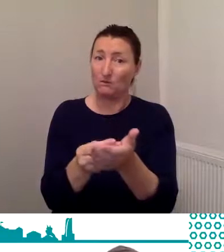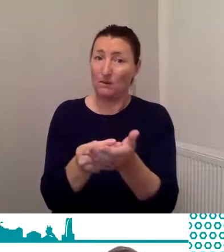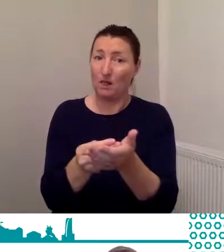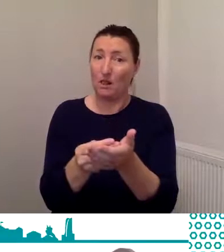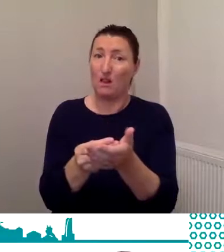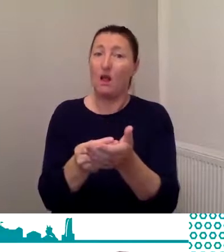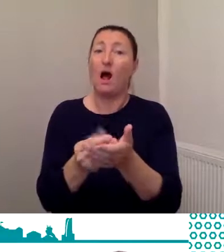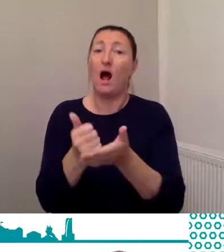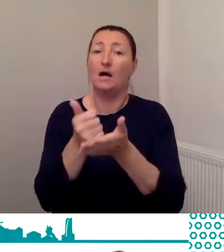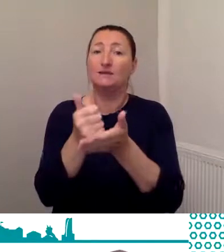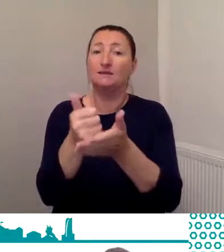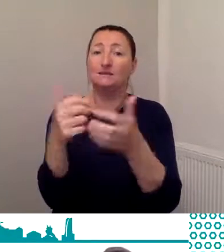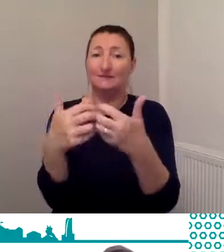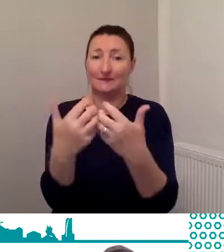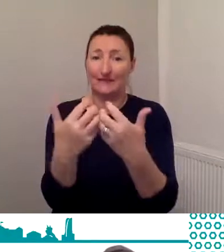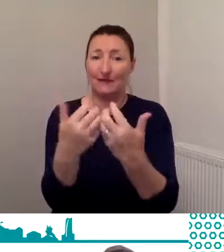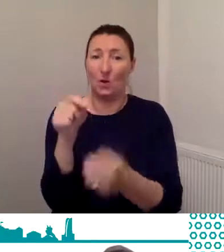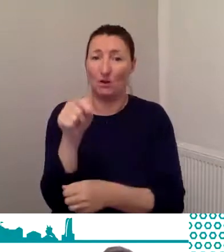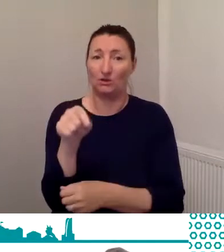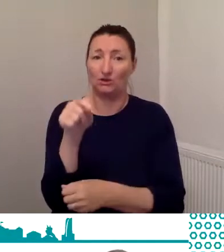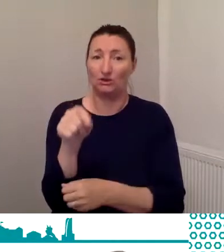which raises awareness.